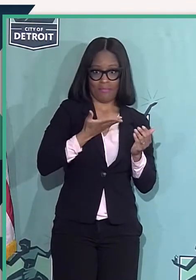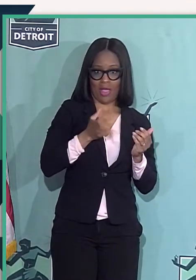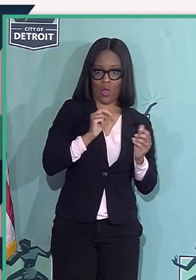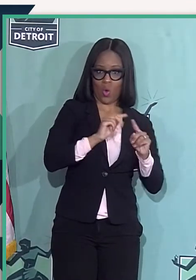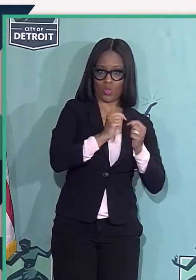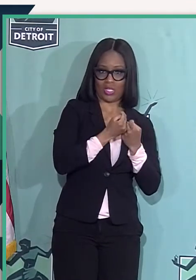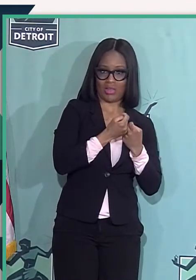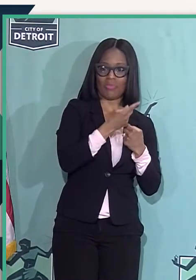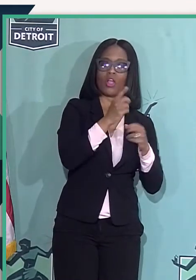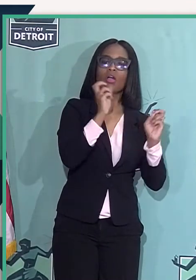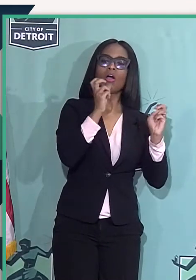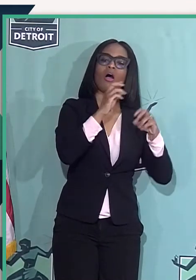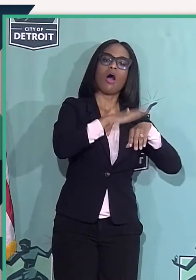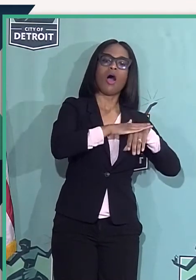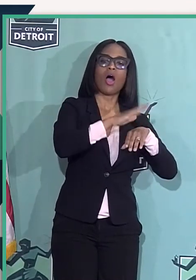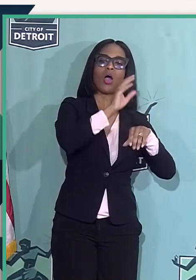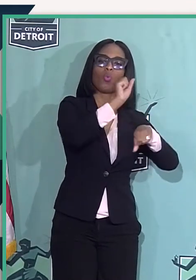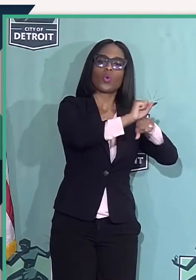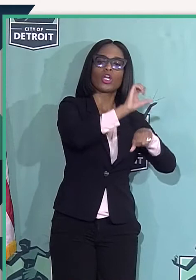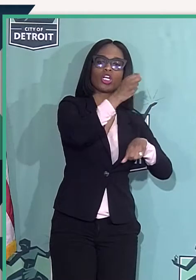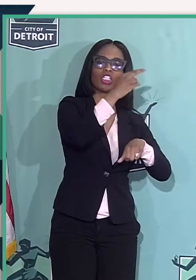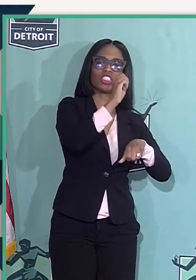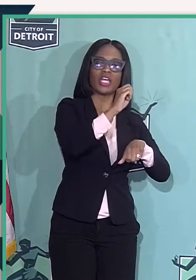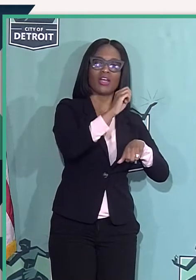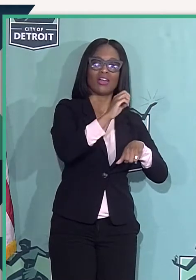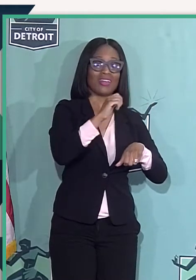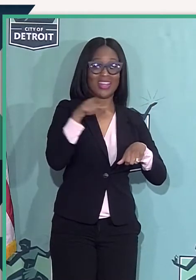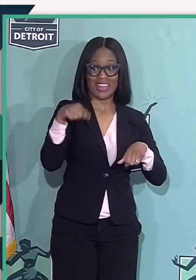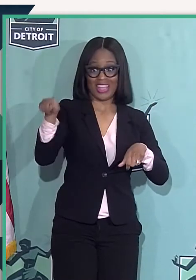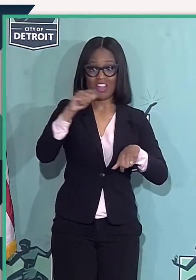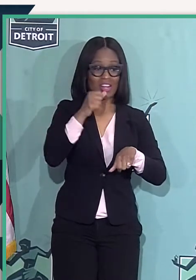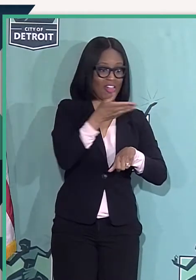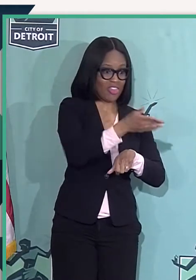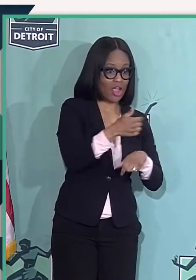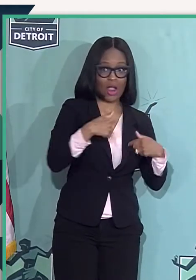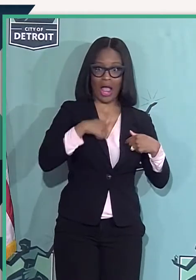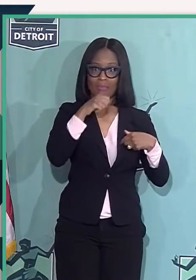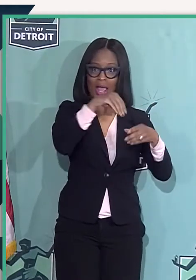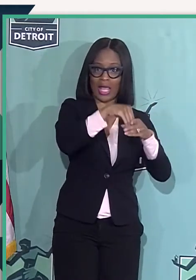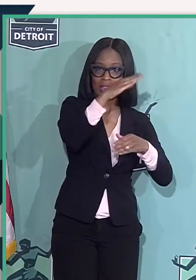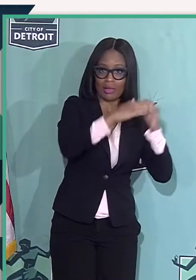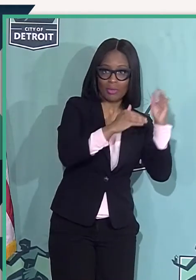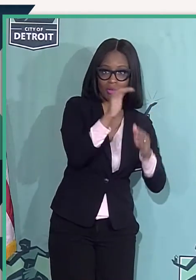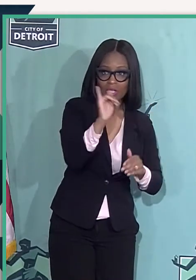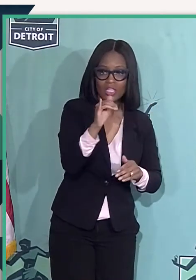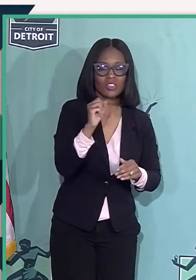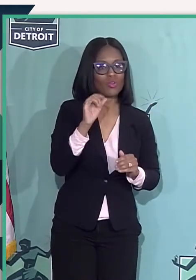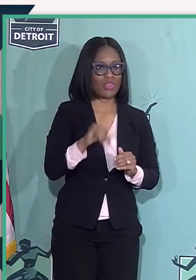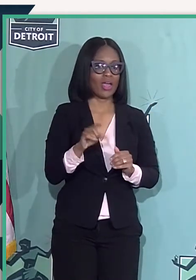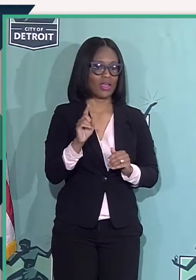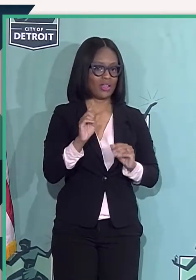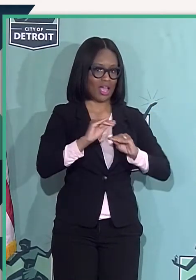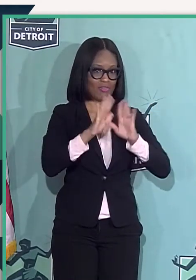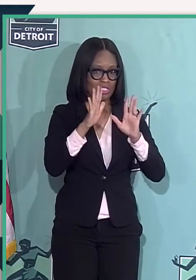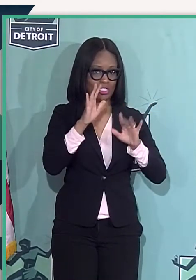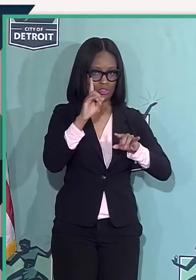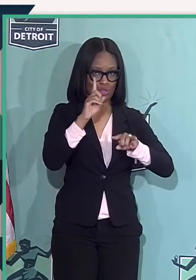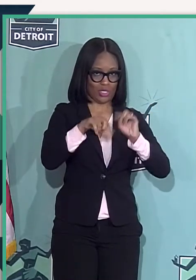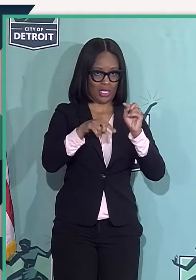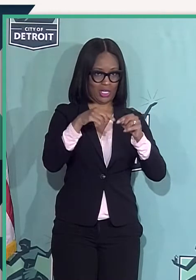on work share right now. So they're not there. I'm not in the building. So I think that's where you'll see, obviously, you can't get into